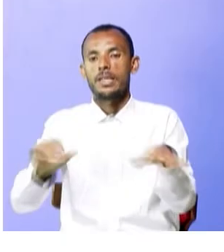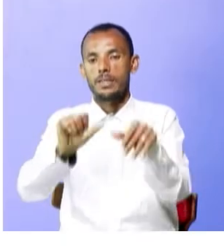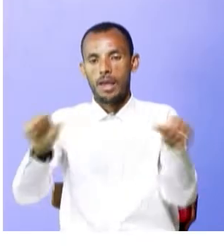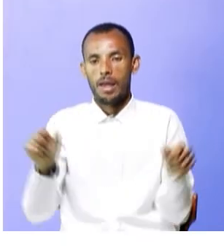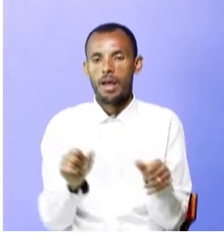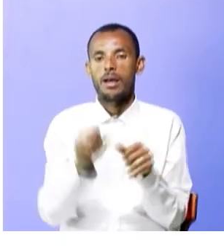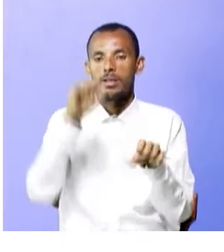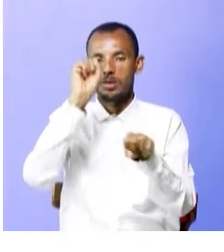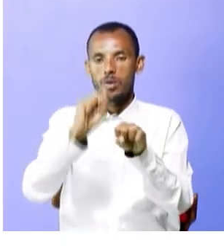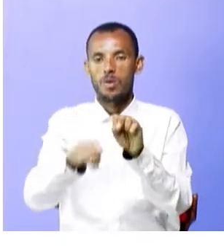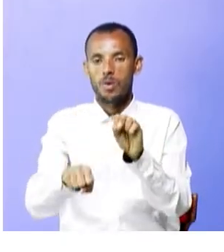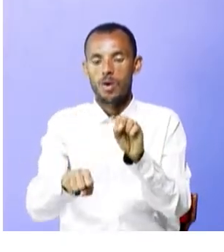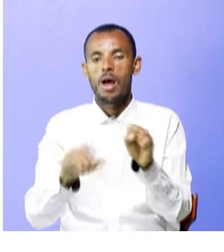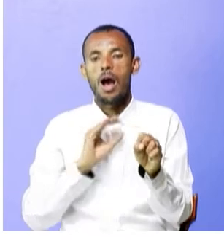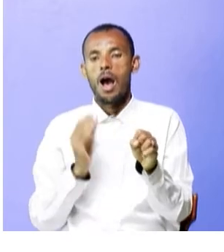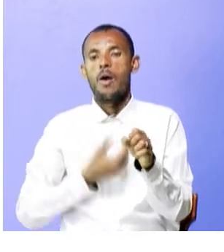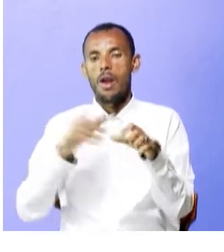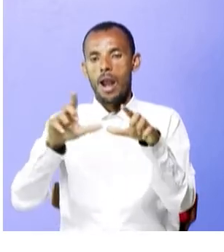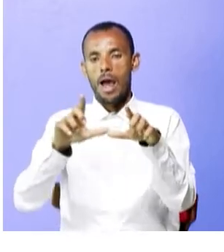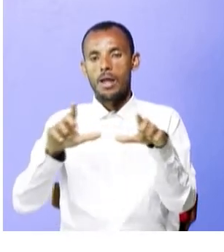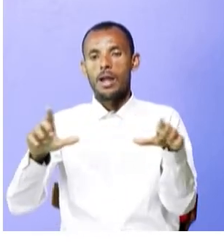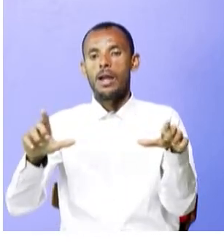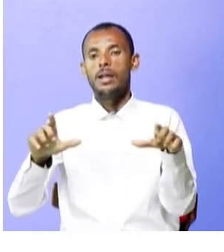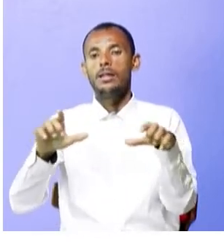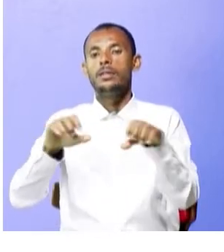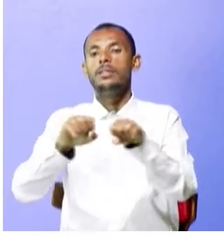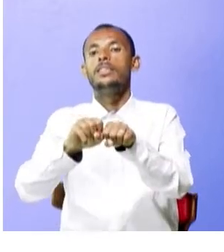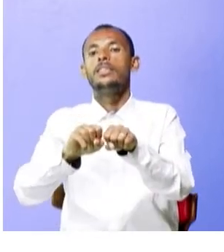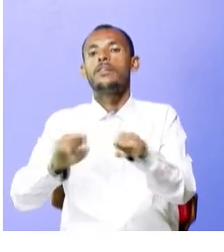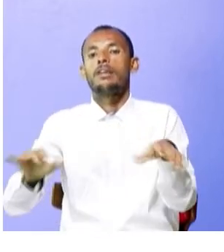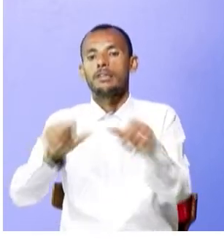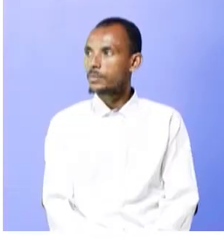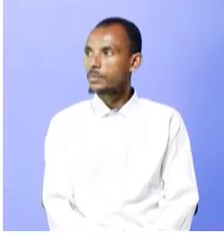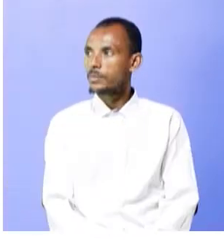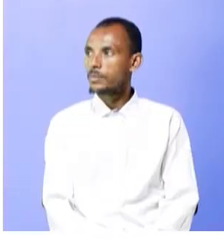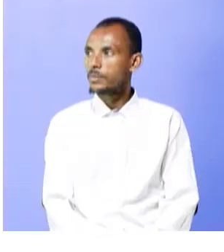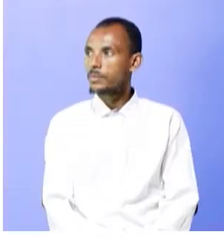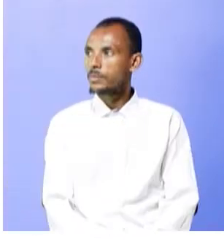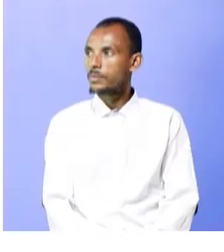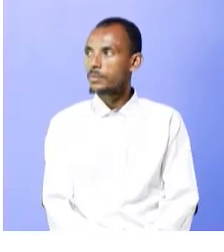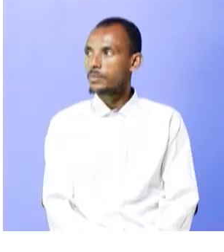So our lateral surface area in this case becomes